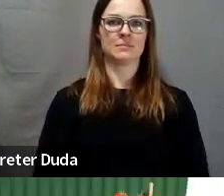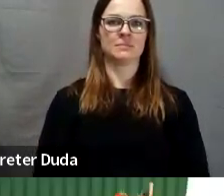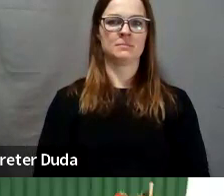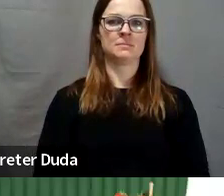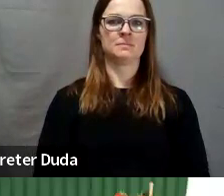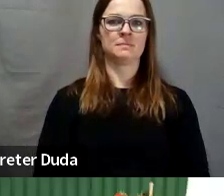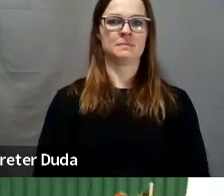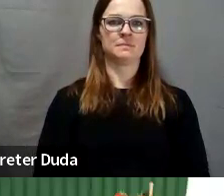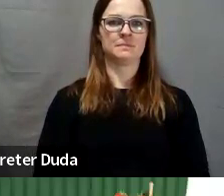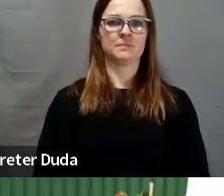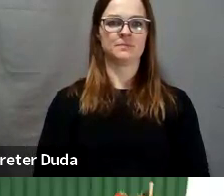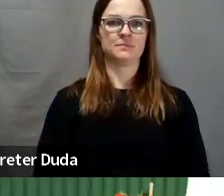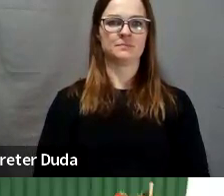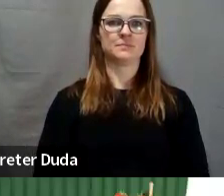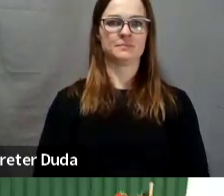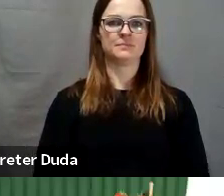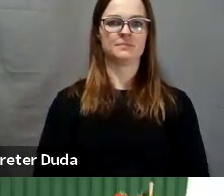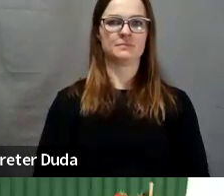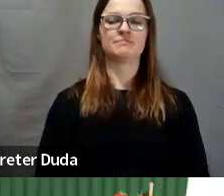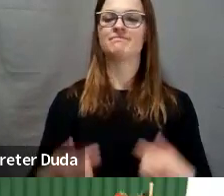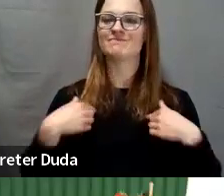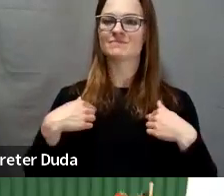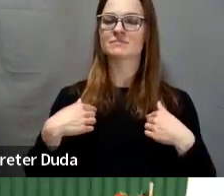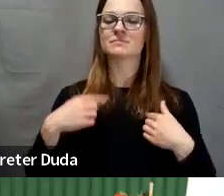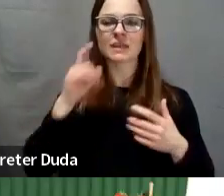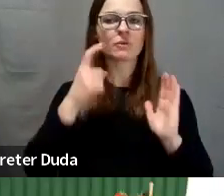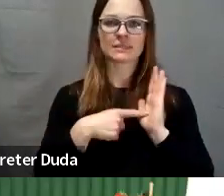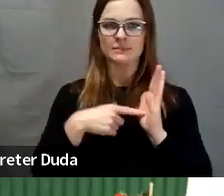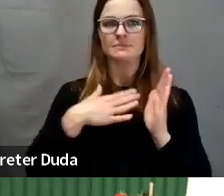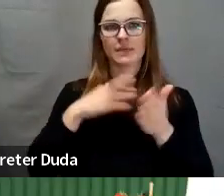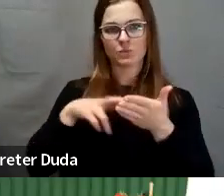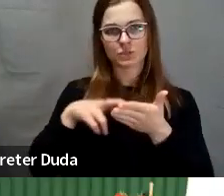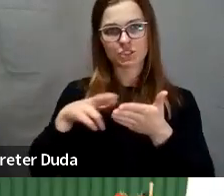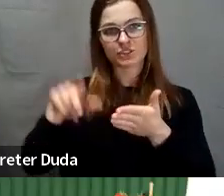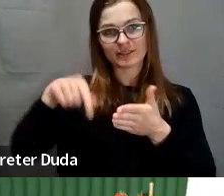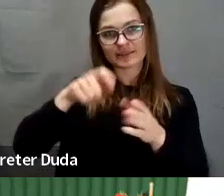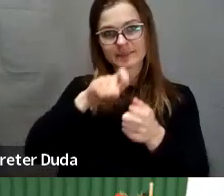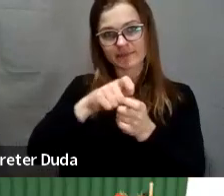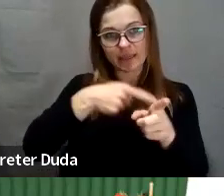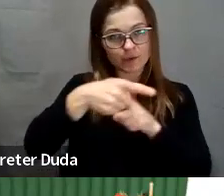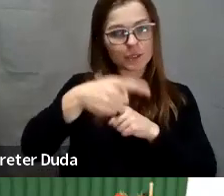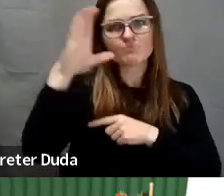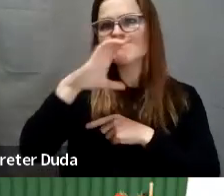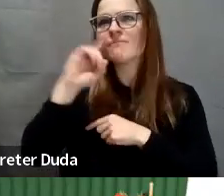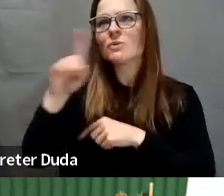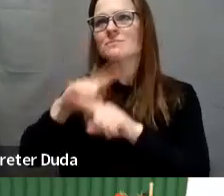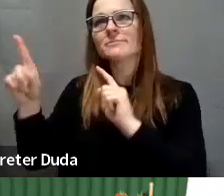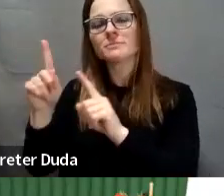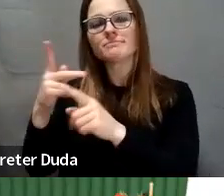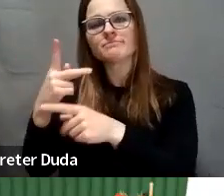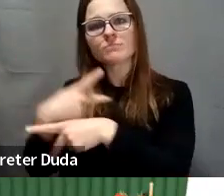So I have recognized when I've done research in this area or looked for products that there's often